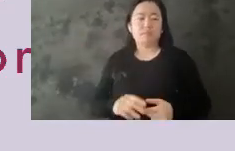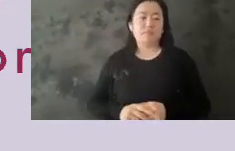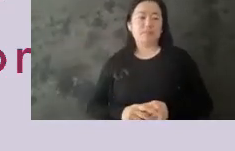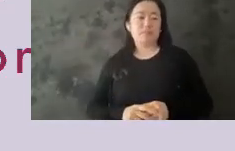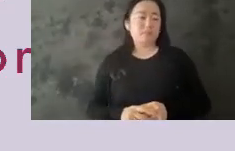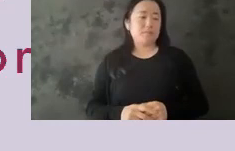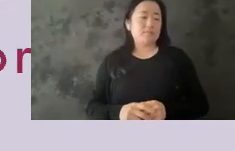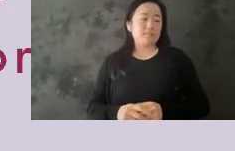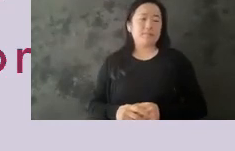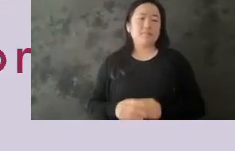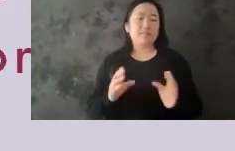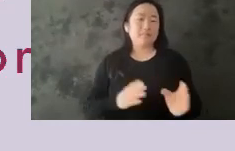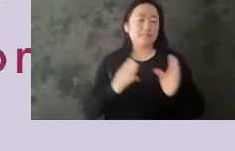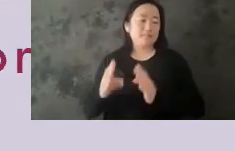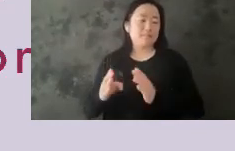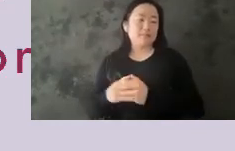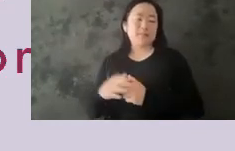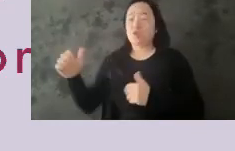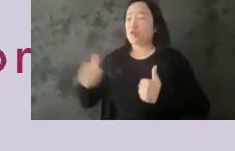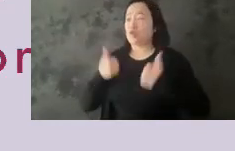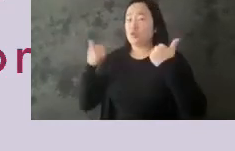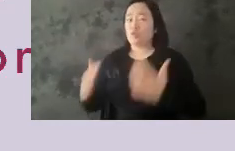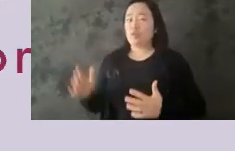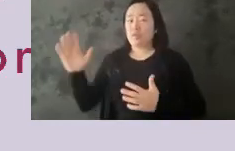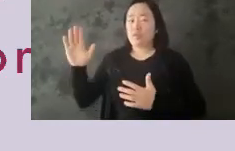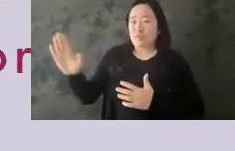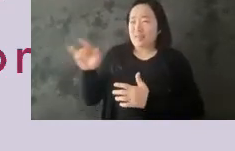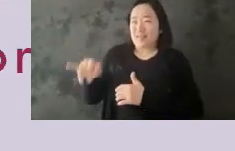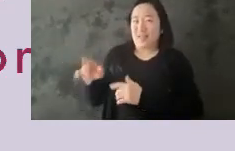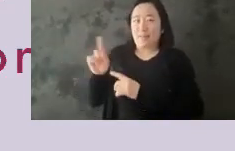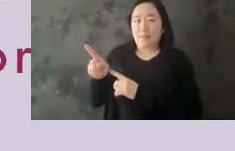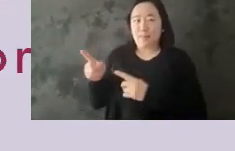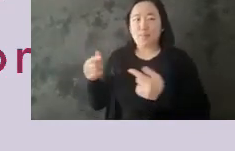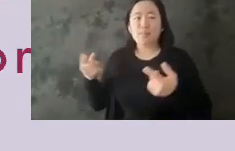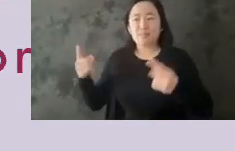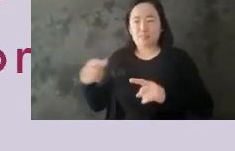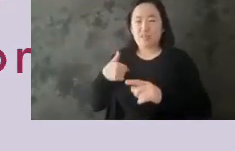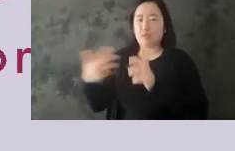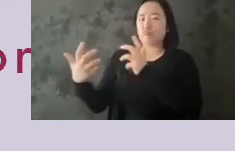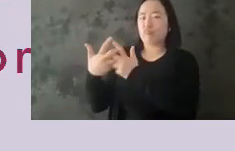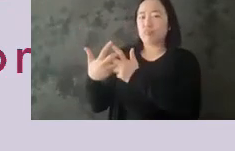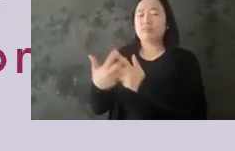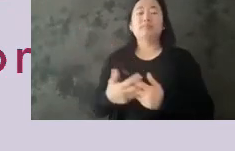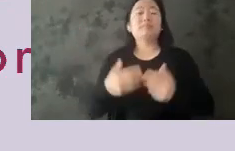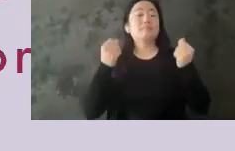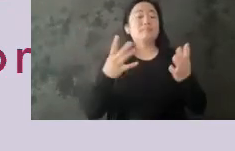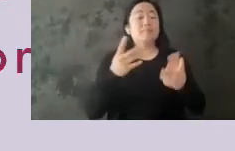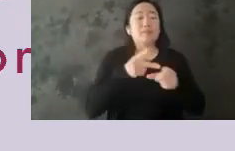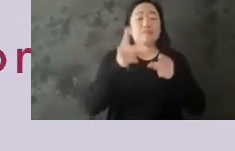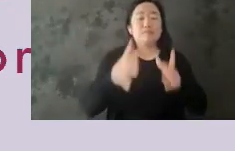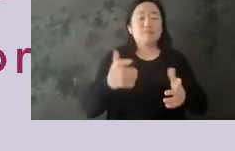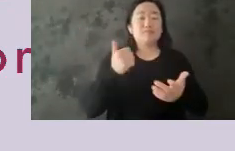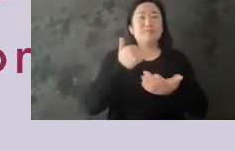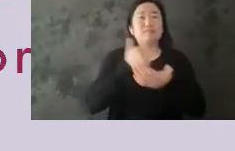kind of meeting the survivor where they're at. So again, many helpers might have a vision for where they want their client to be. So